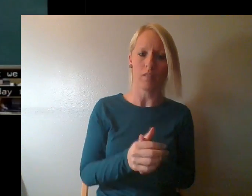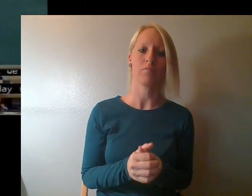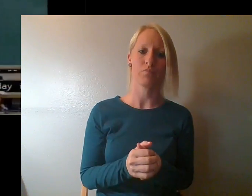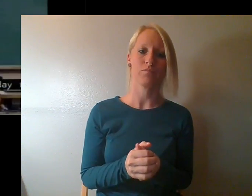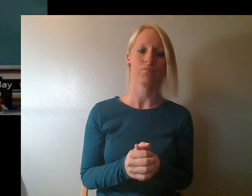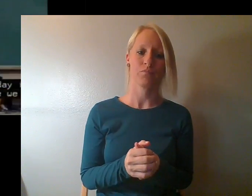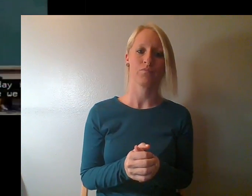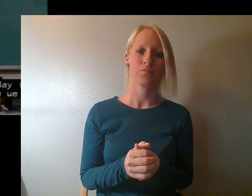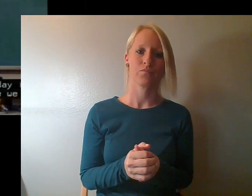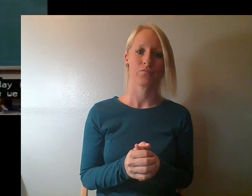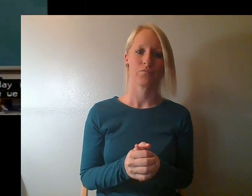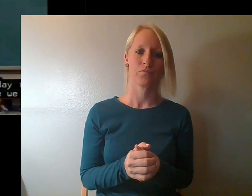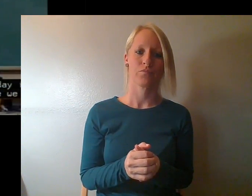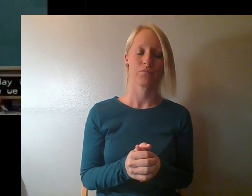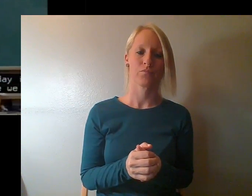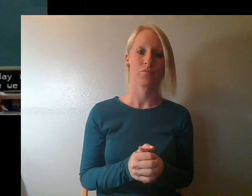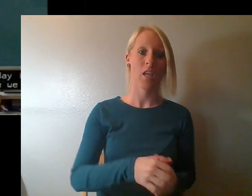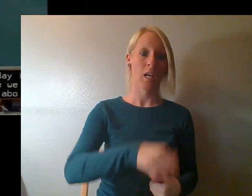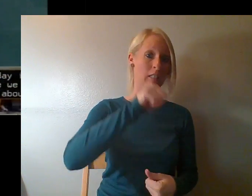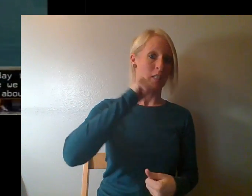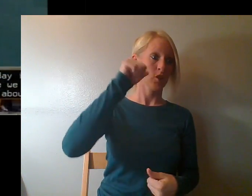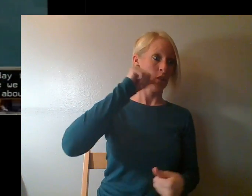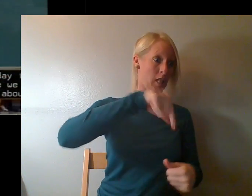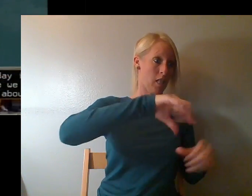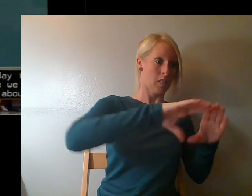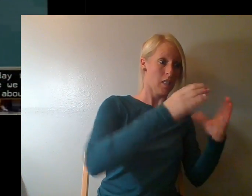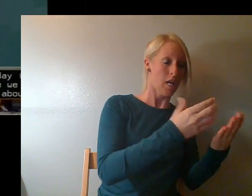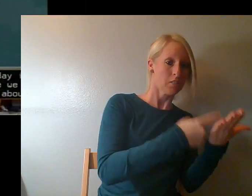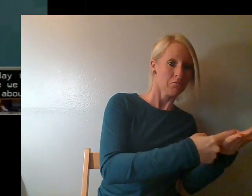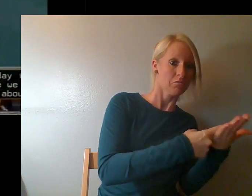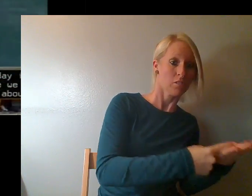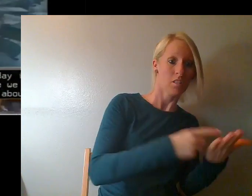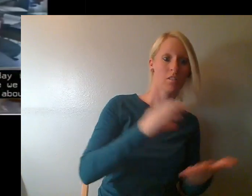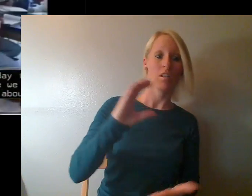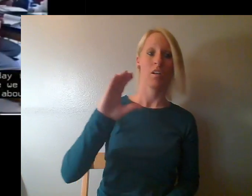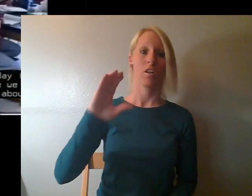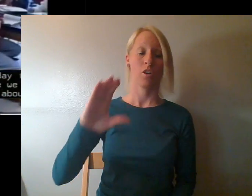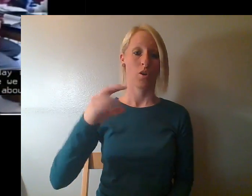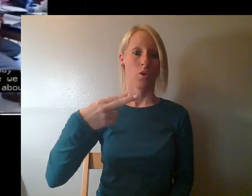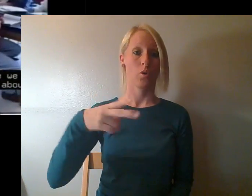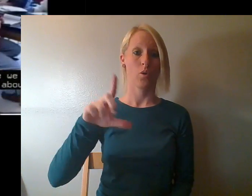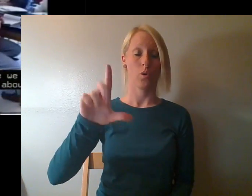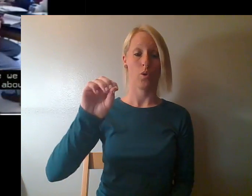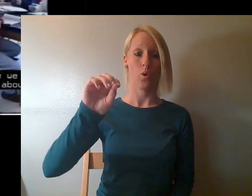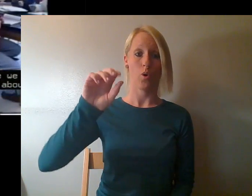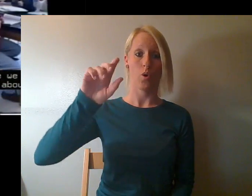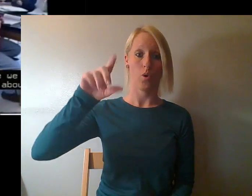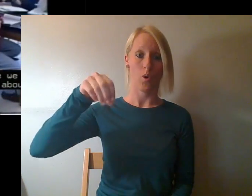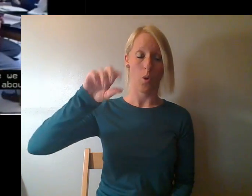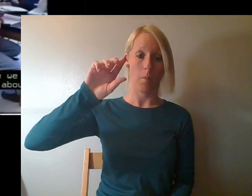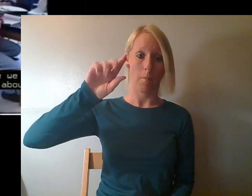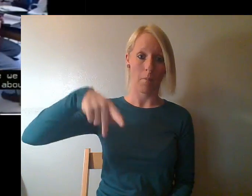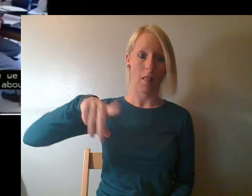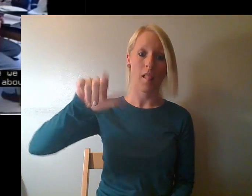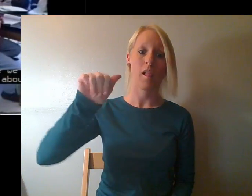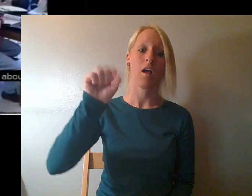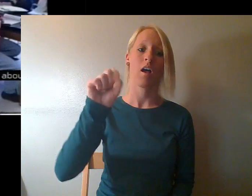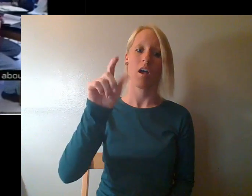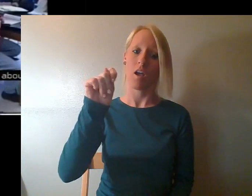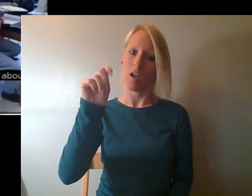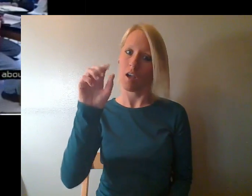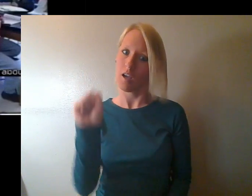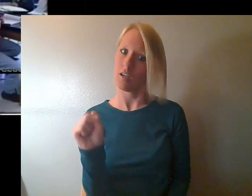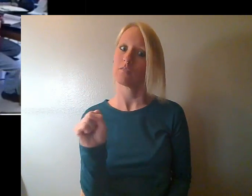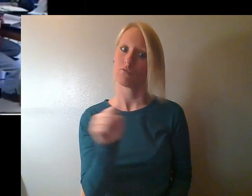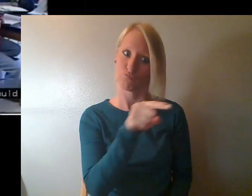to quickly finish off where we left off yesterday, talking about chloroplasts. All right, just to make sure